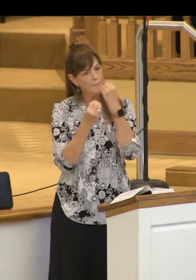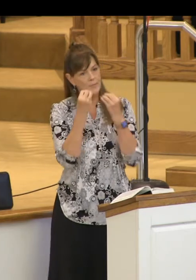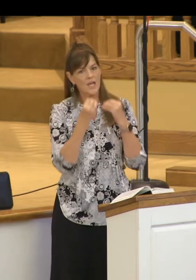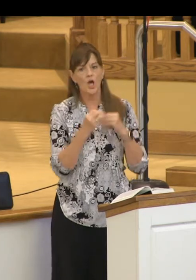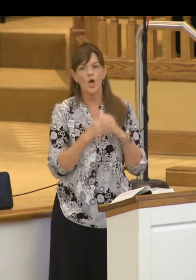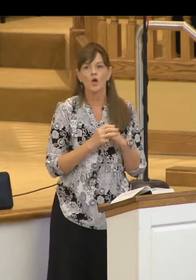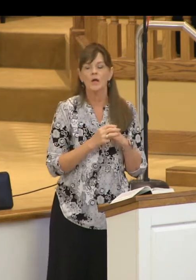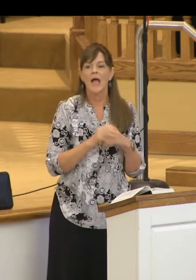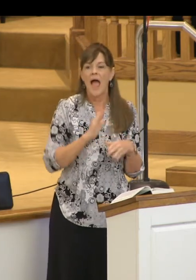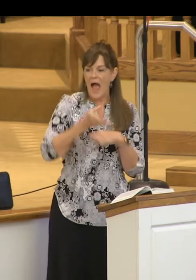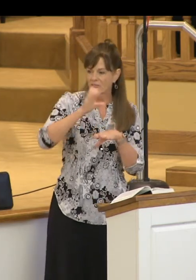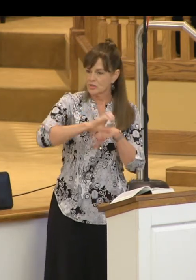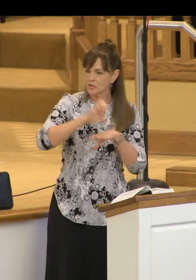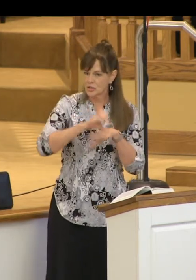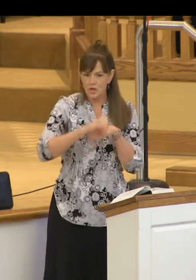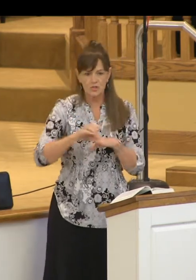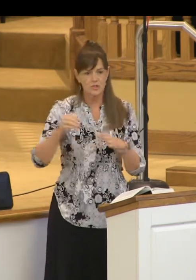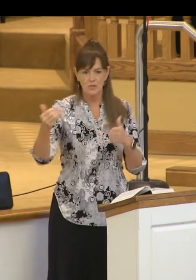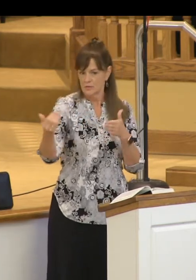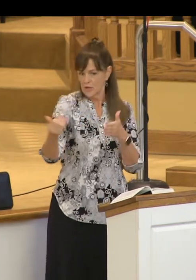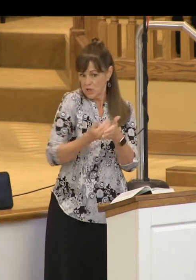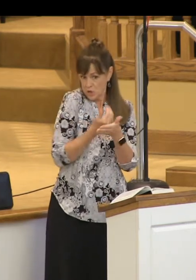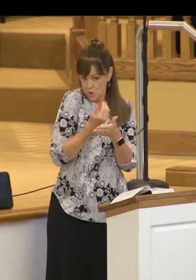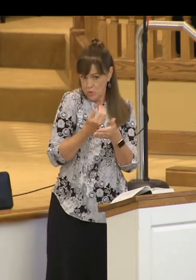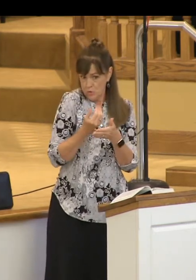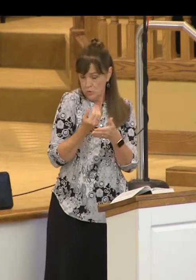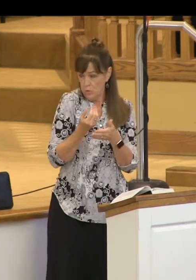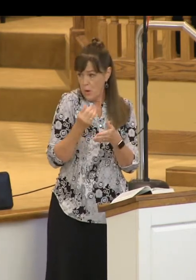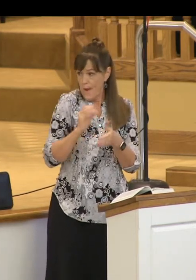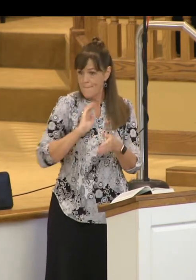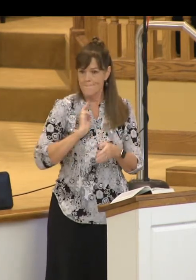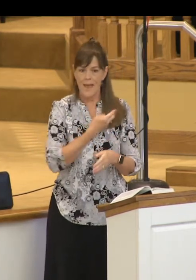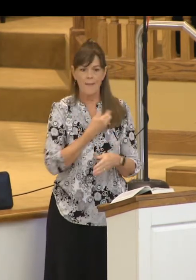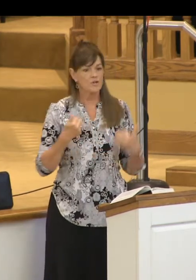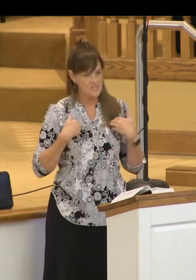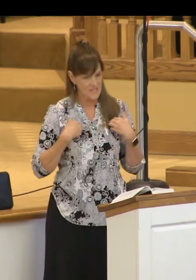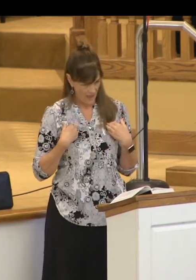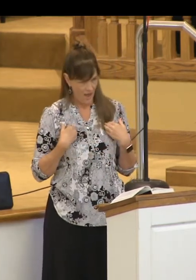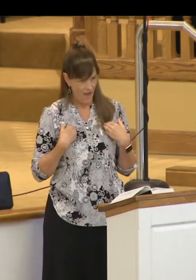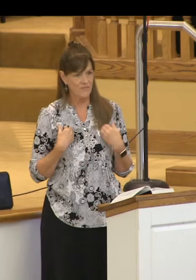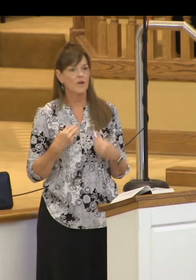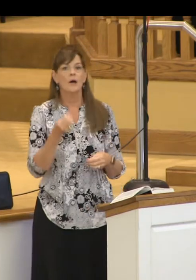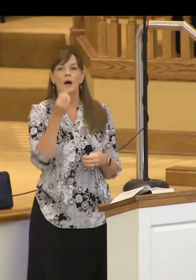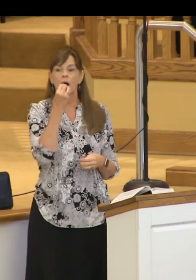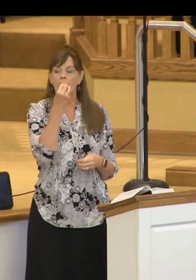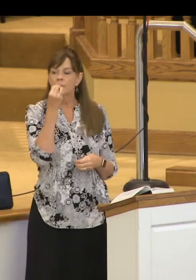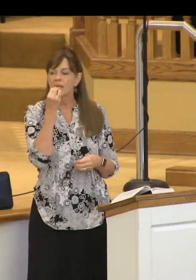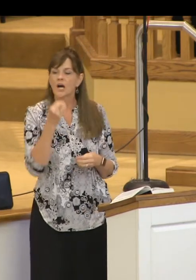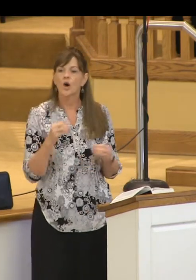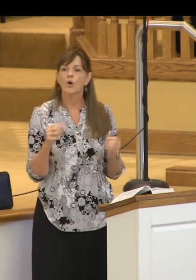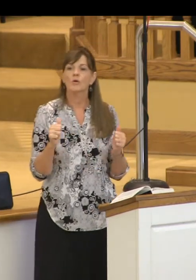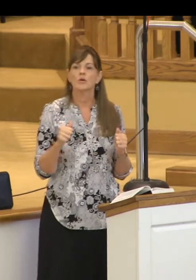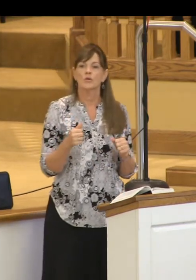newer here, you'll probably be contacted for the next time around. But we had a meal this afternoon with some families and allowed them to ask questions